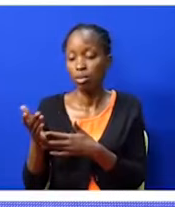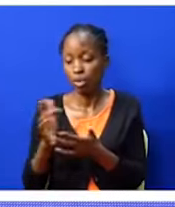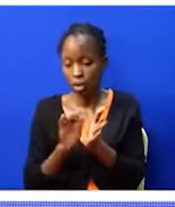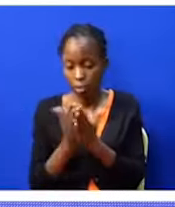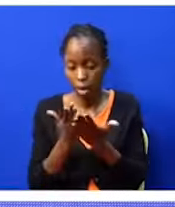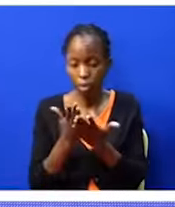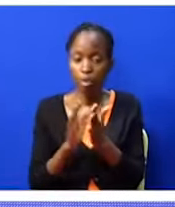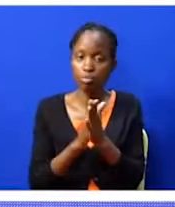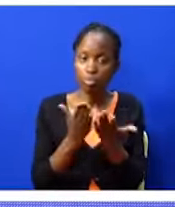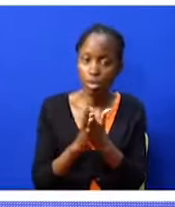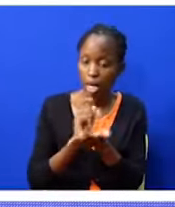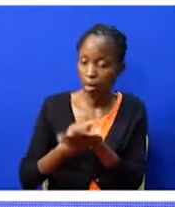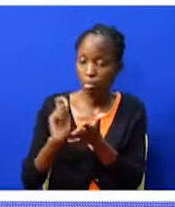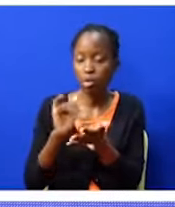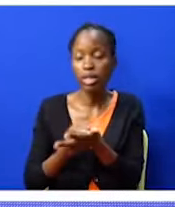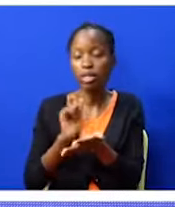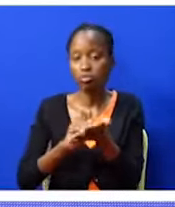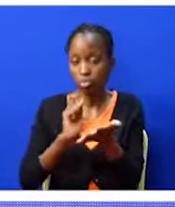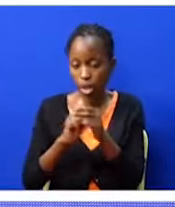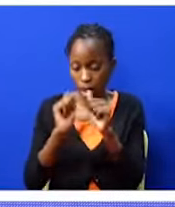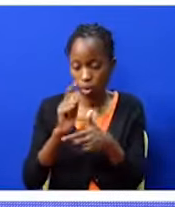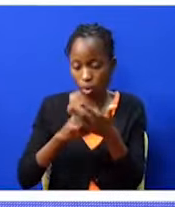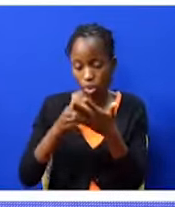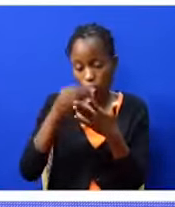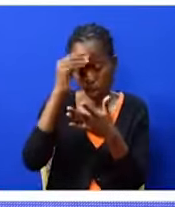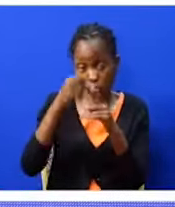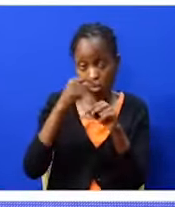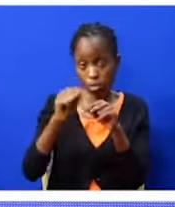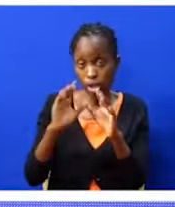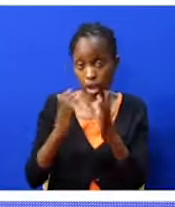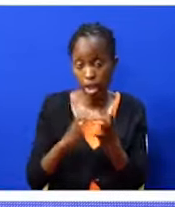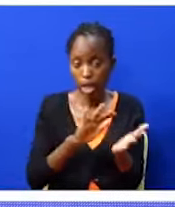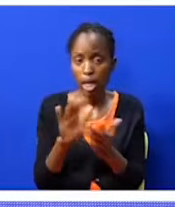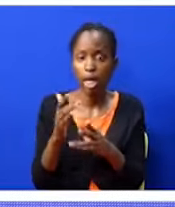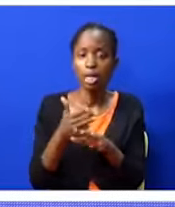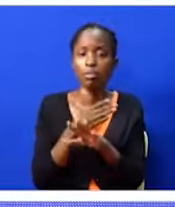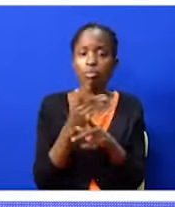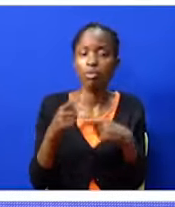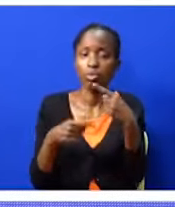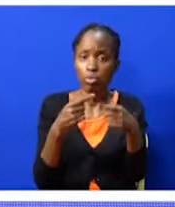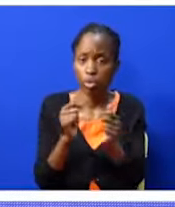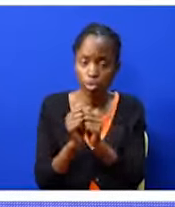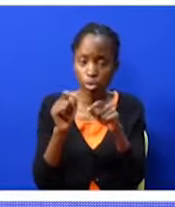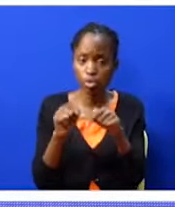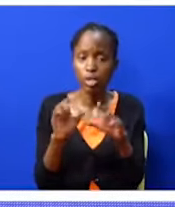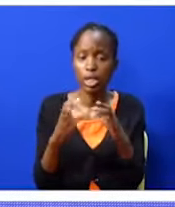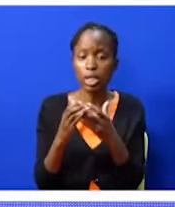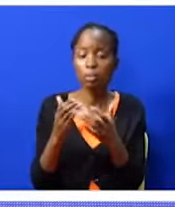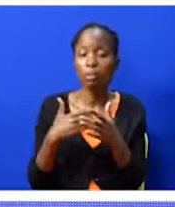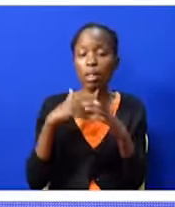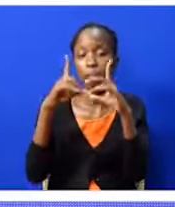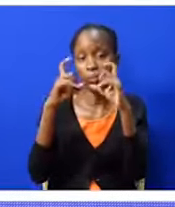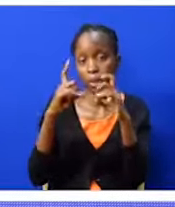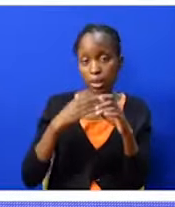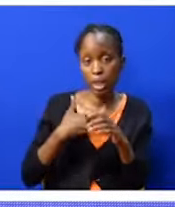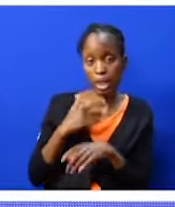what you are learning from this particular lesson. Before we go on with our lesson, I have some pictures